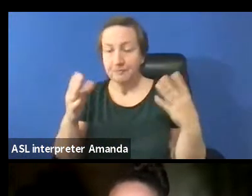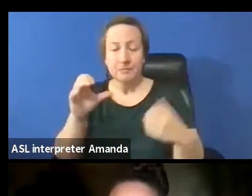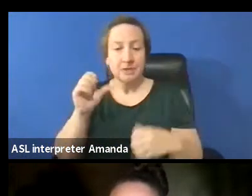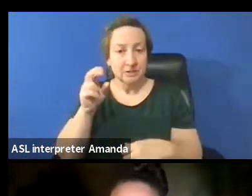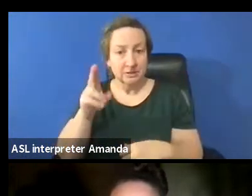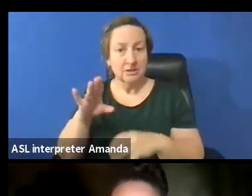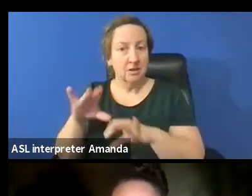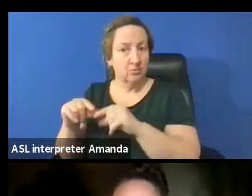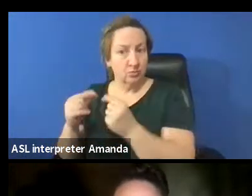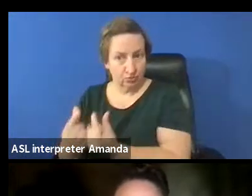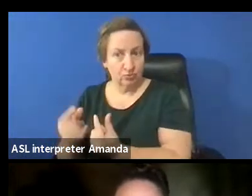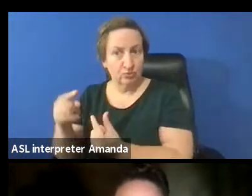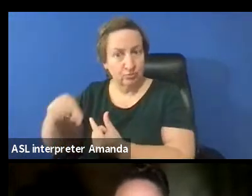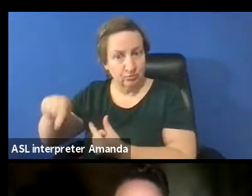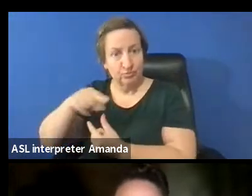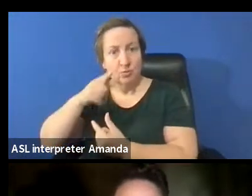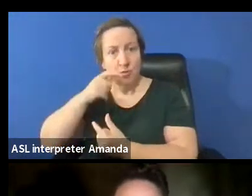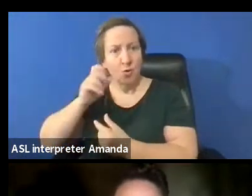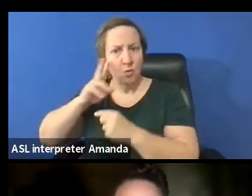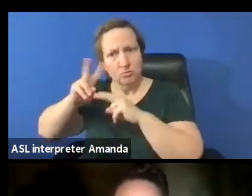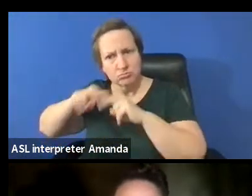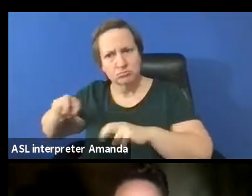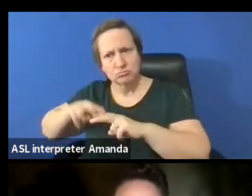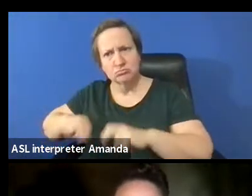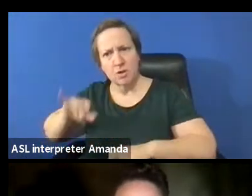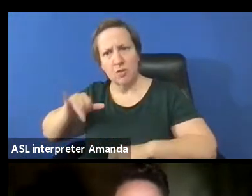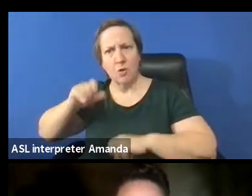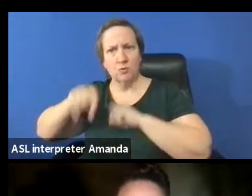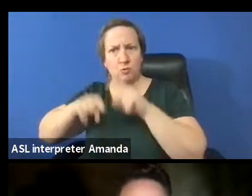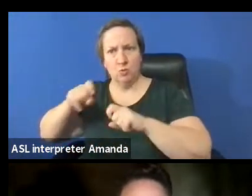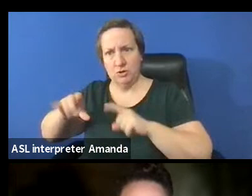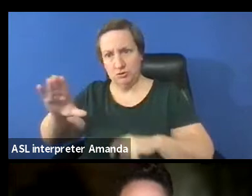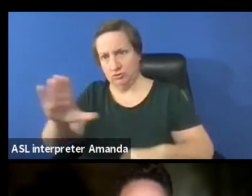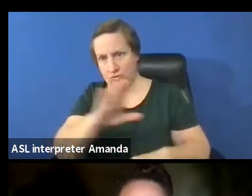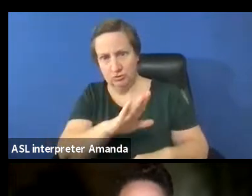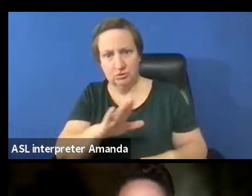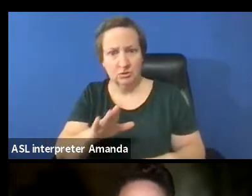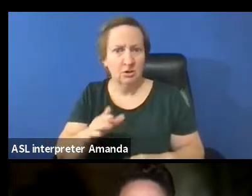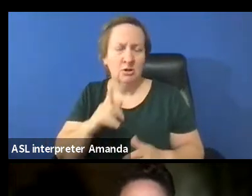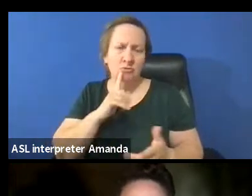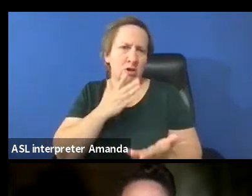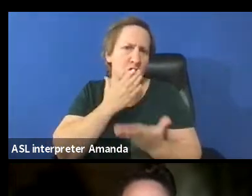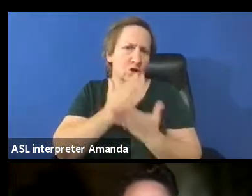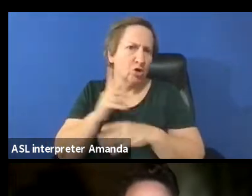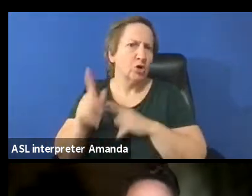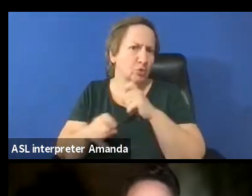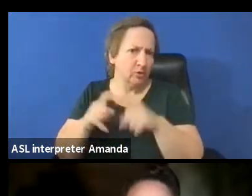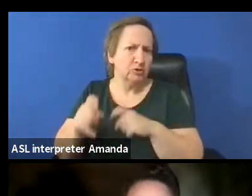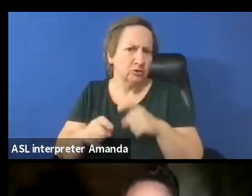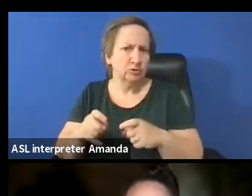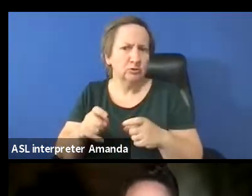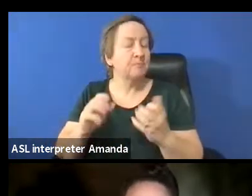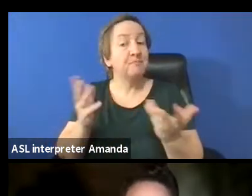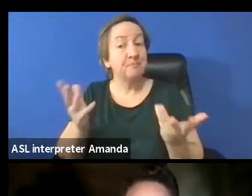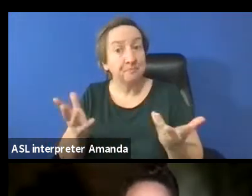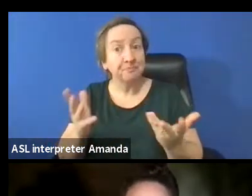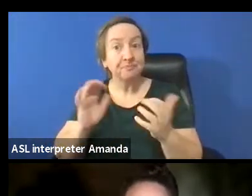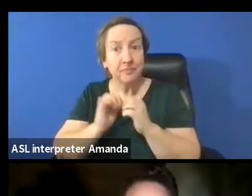subgroup to dig in on some of these questions that you've raised, because you've raised some really good questions. The question is, how do we